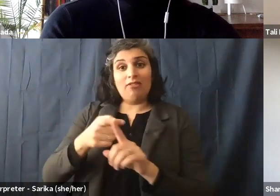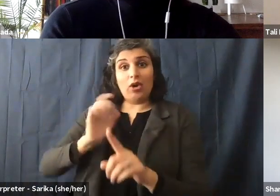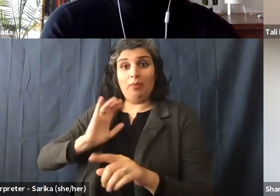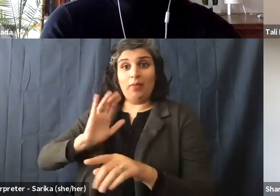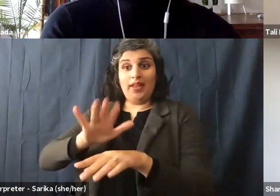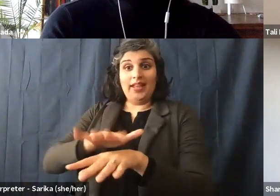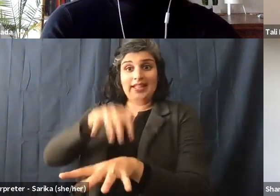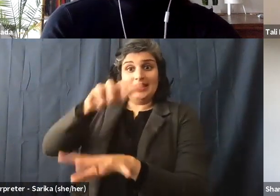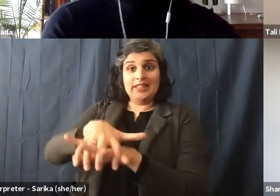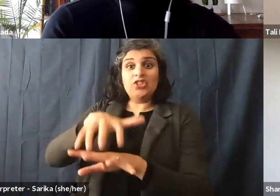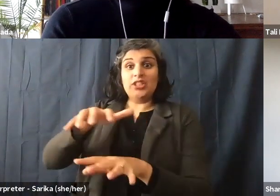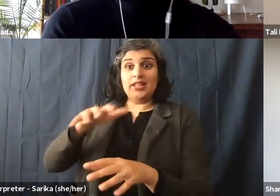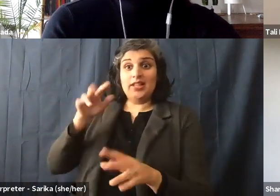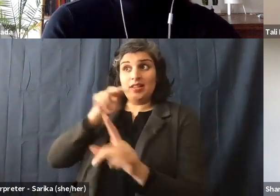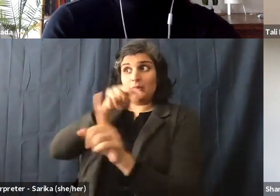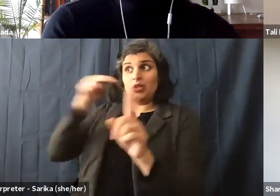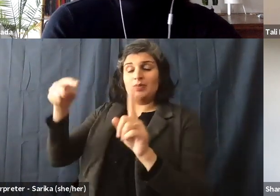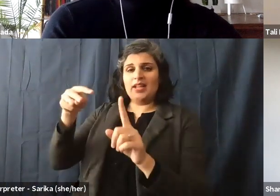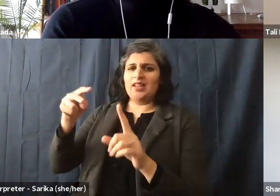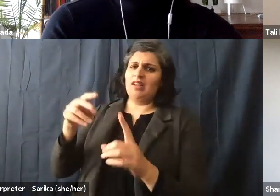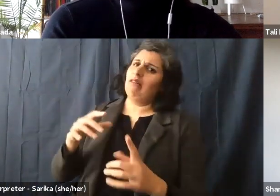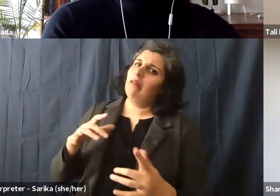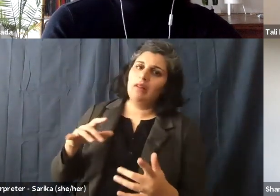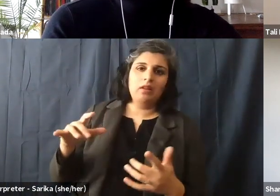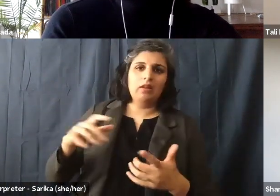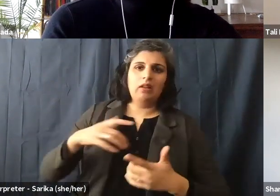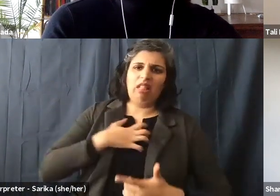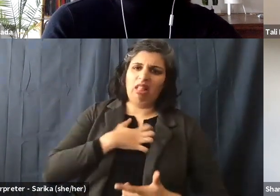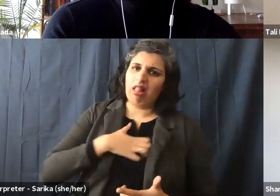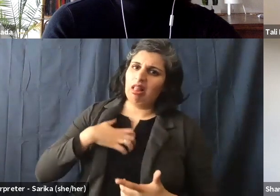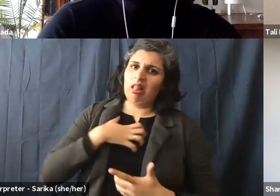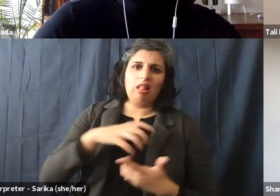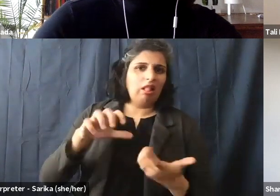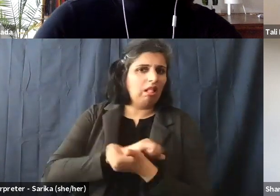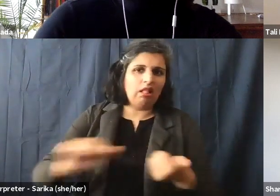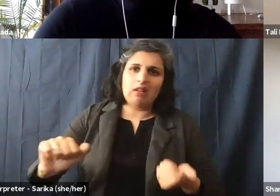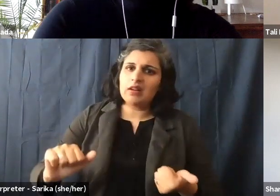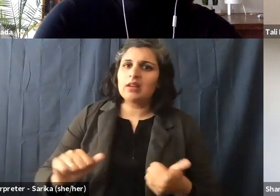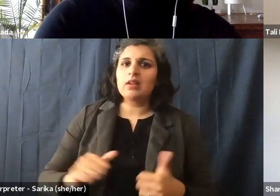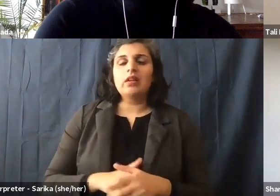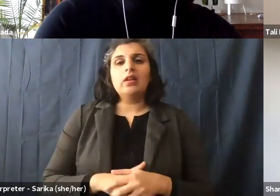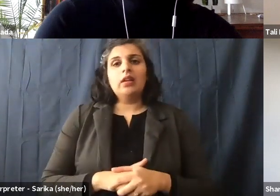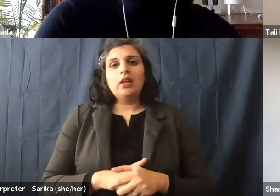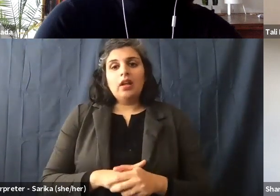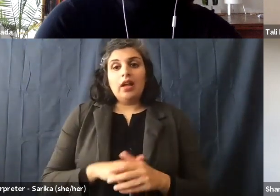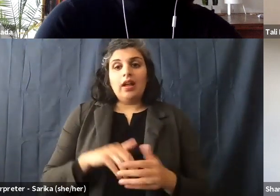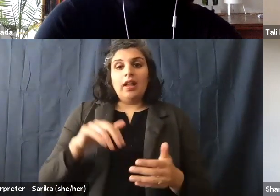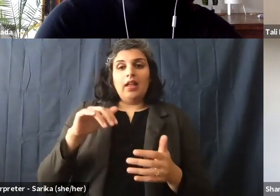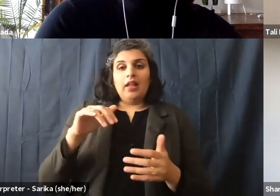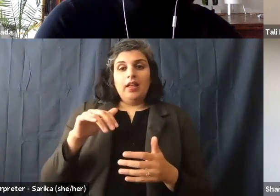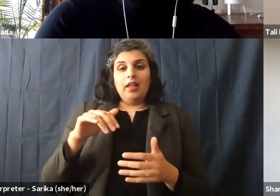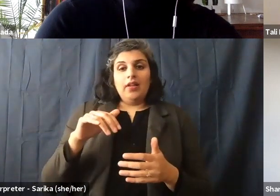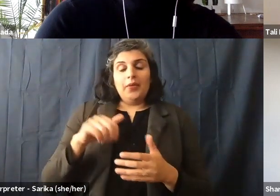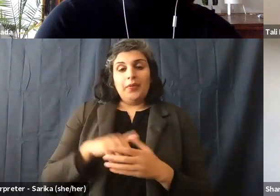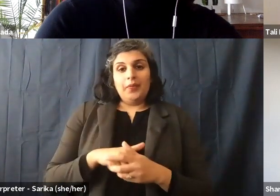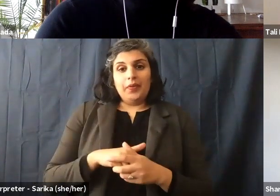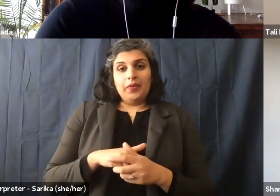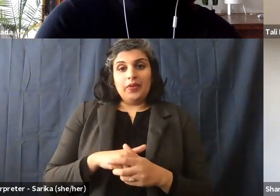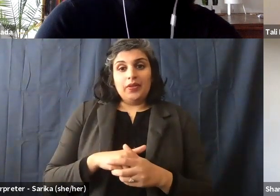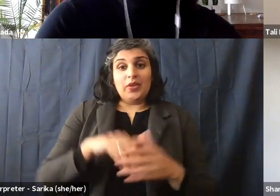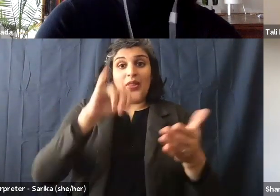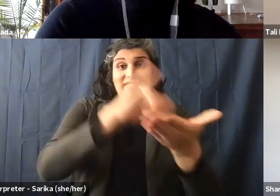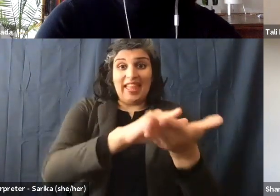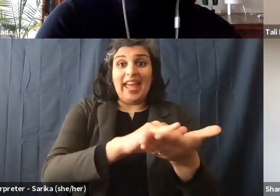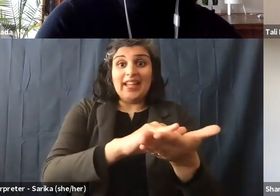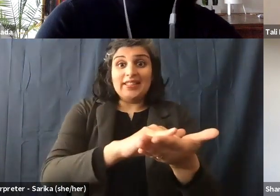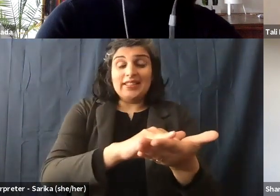So I wanted to think about the ways in which that version of history is by necessity premised on indigenous erasure.